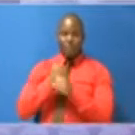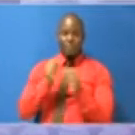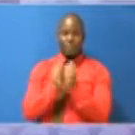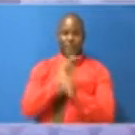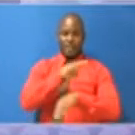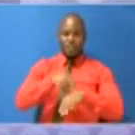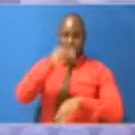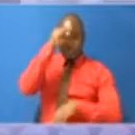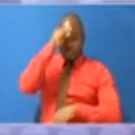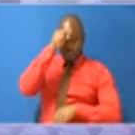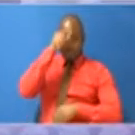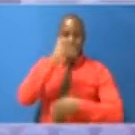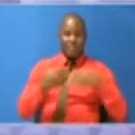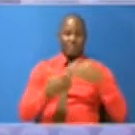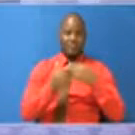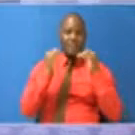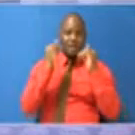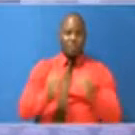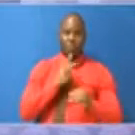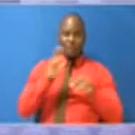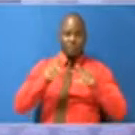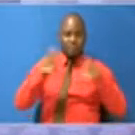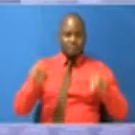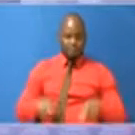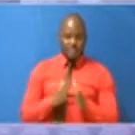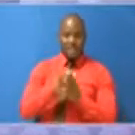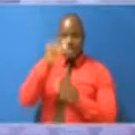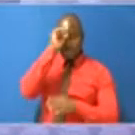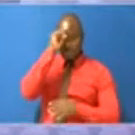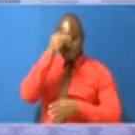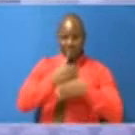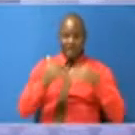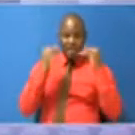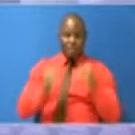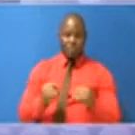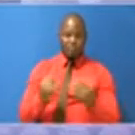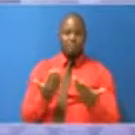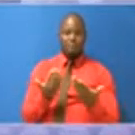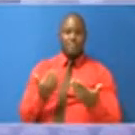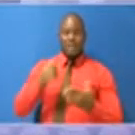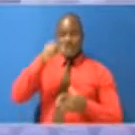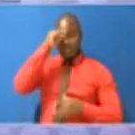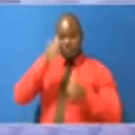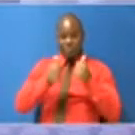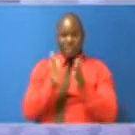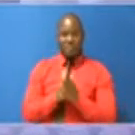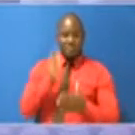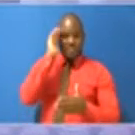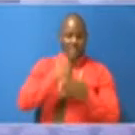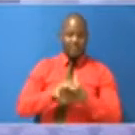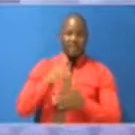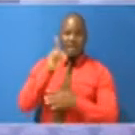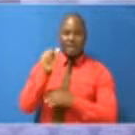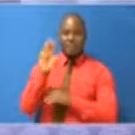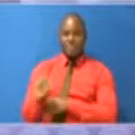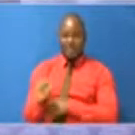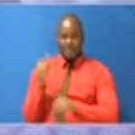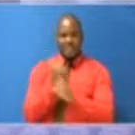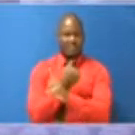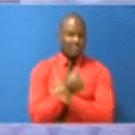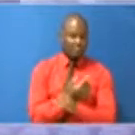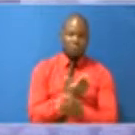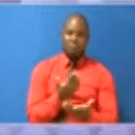government to build new water sources but you've got the government that builds new water sources has to be a government that does not believe dams are for eating and